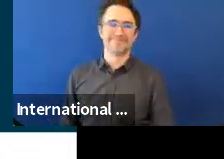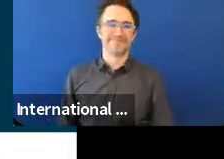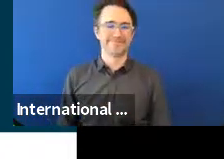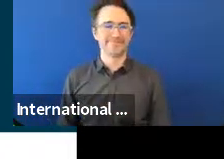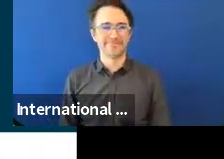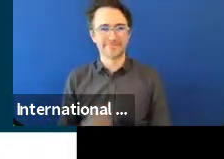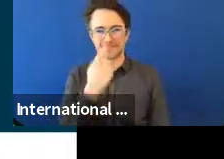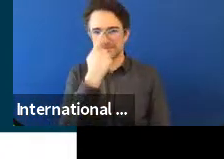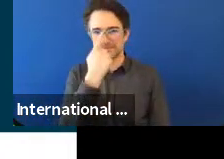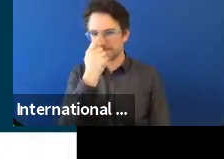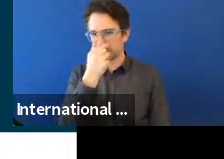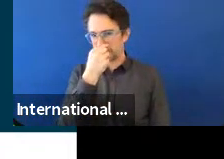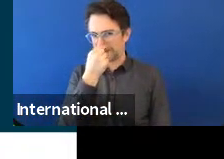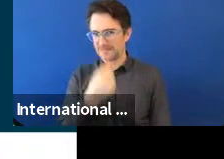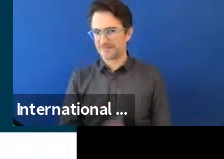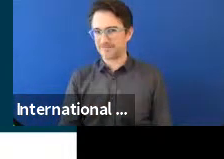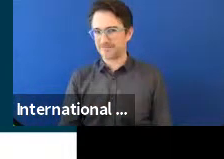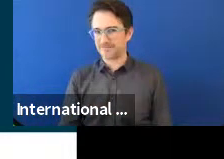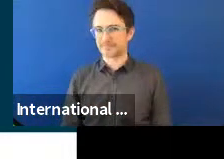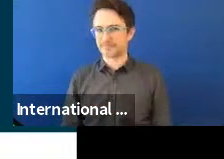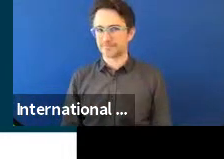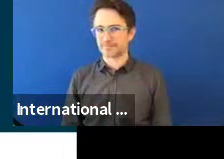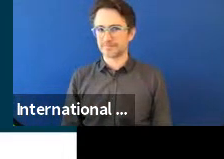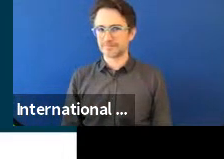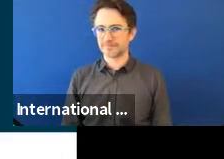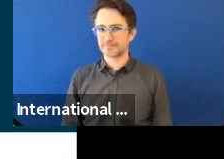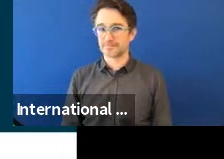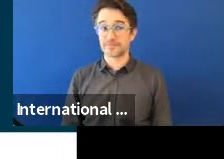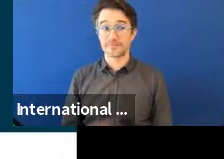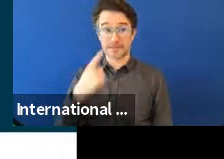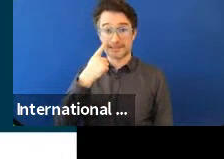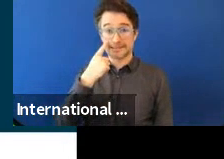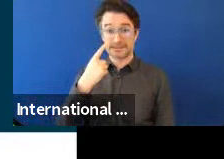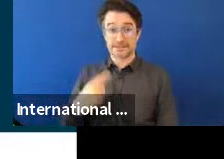Here you can see that it started affecting